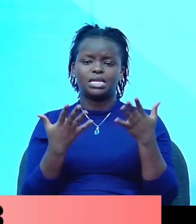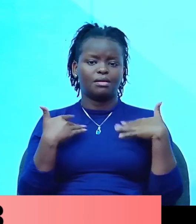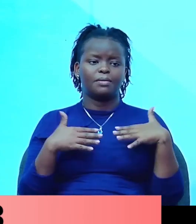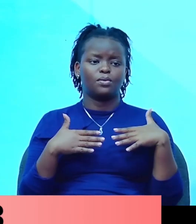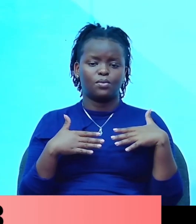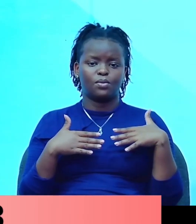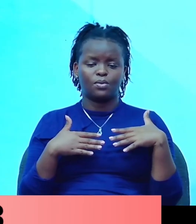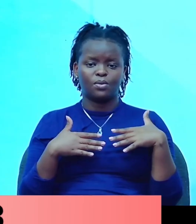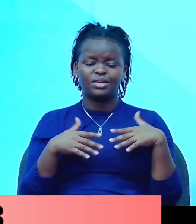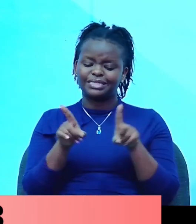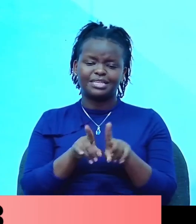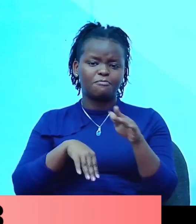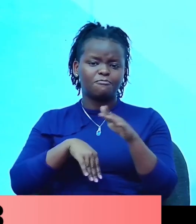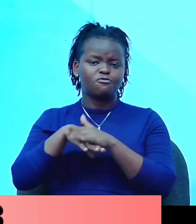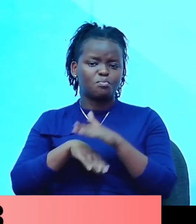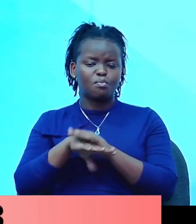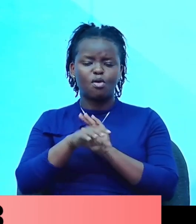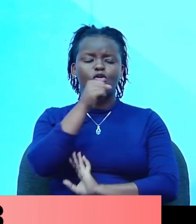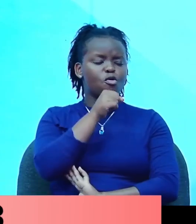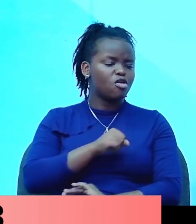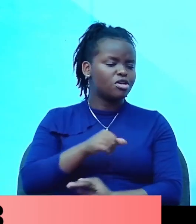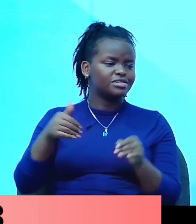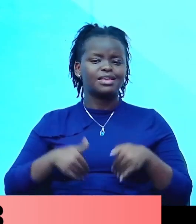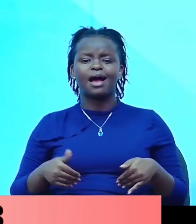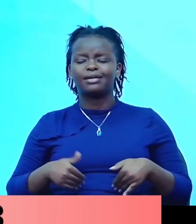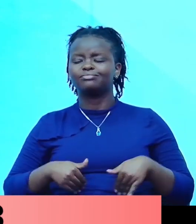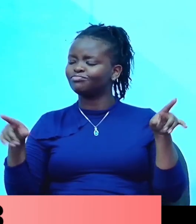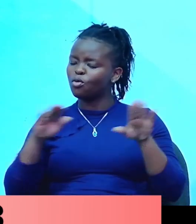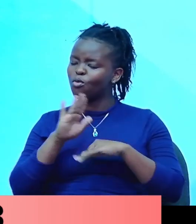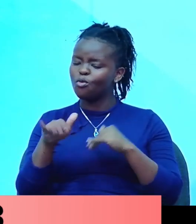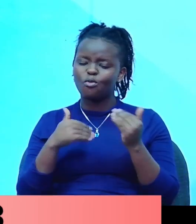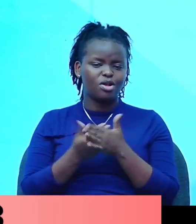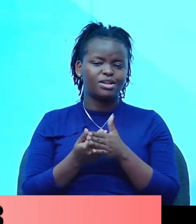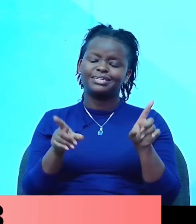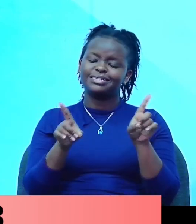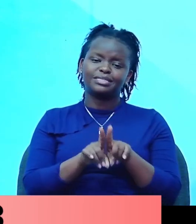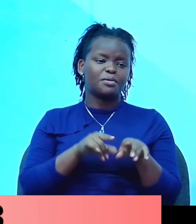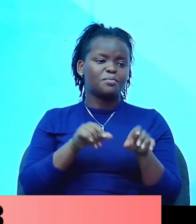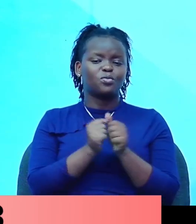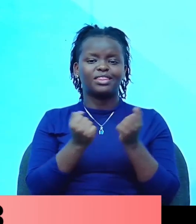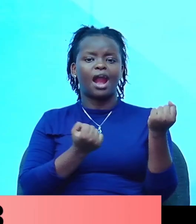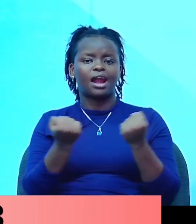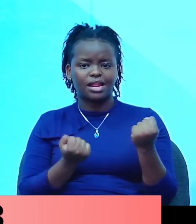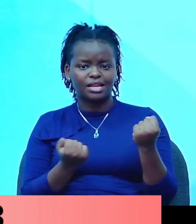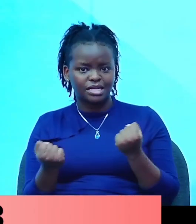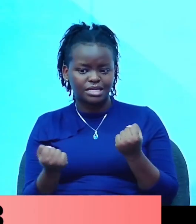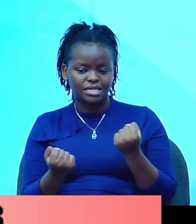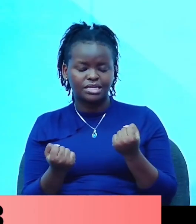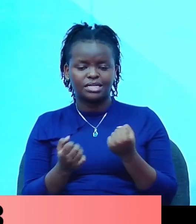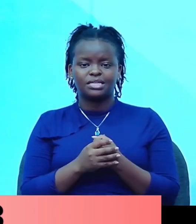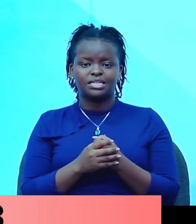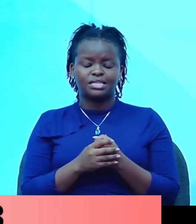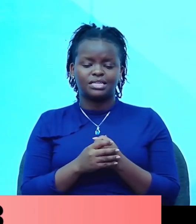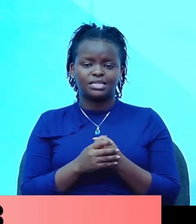like football. The young, the old will watch. It's the same thing with rally. The young, the old will participate. But you'll find a lot